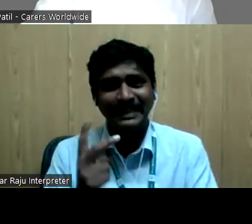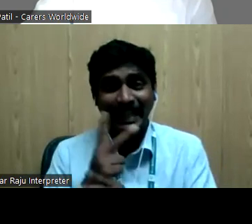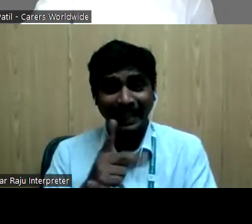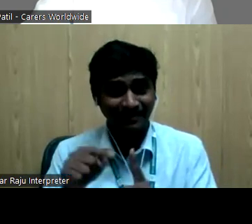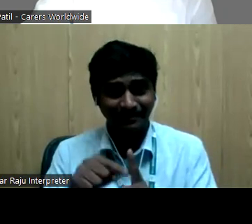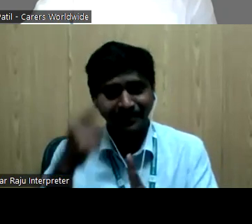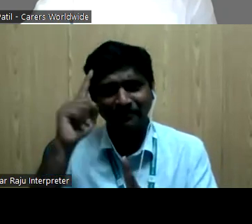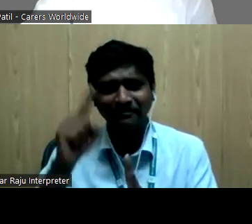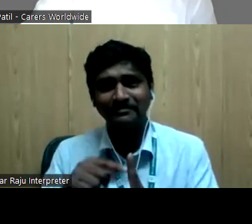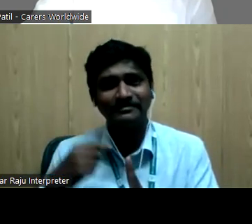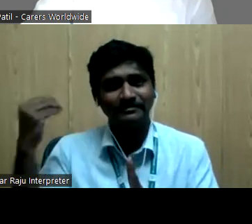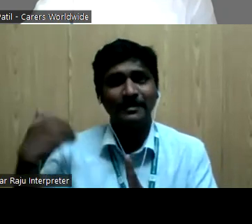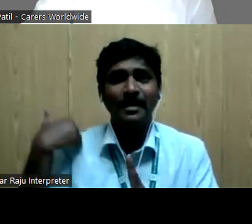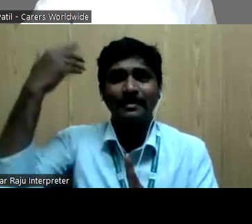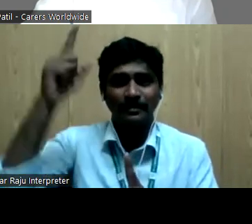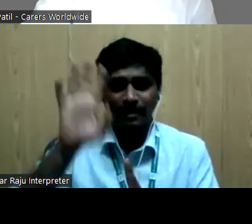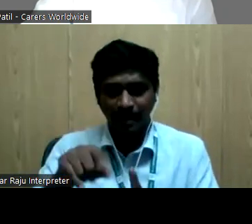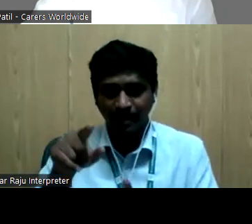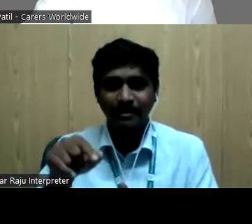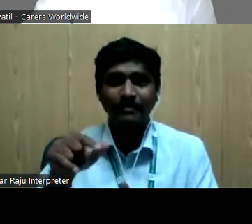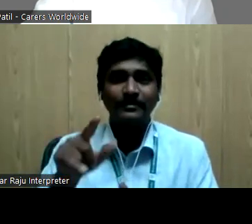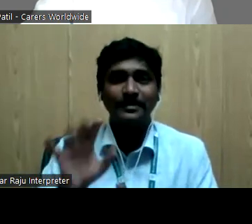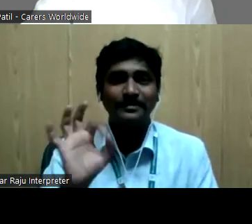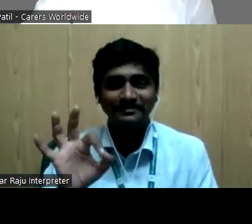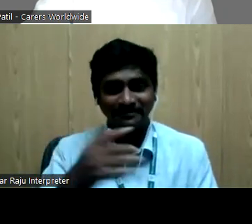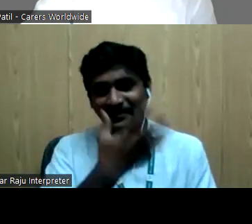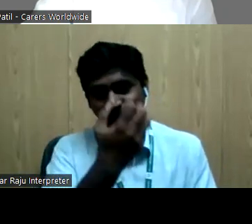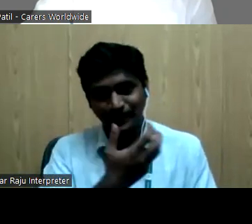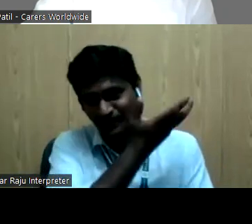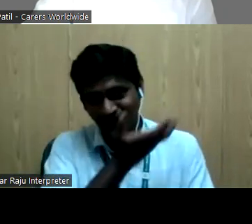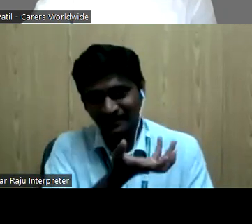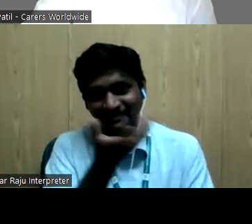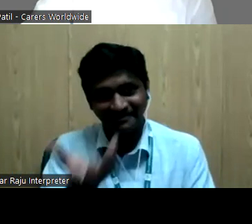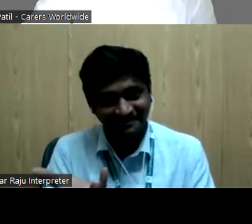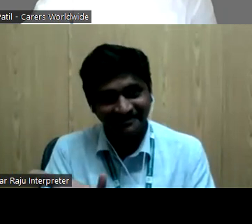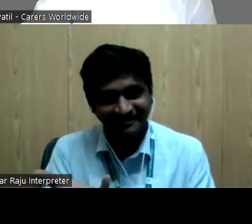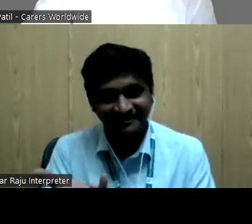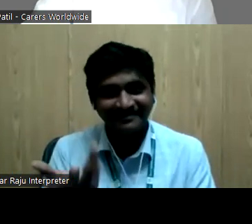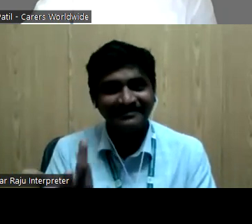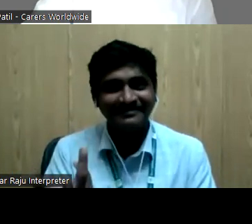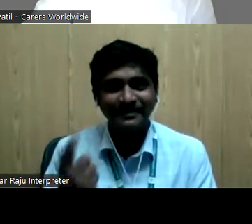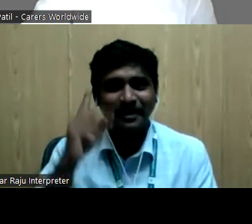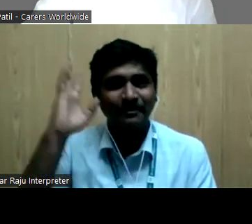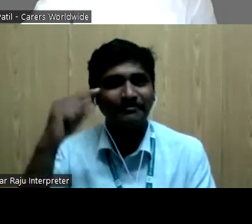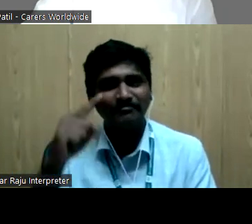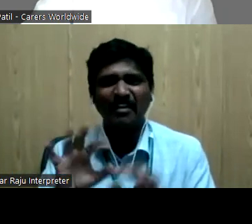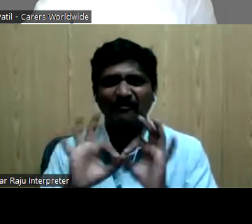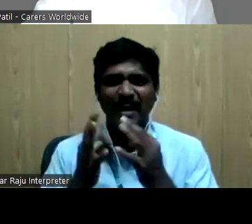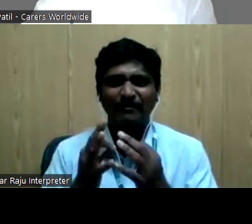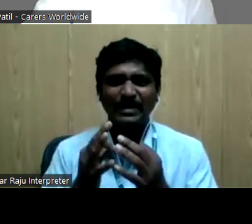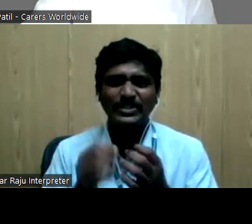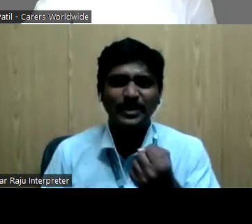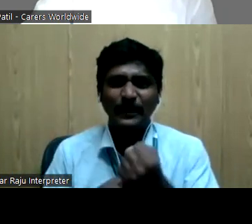everything, just the younger sister calling. Krishna ji ne bahut zor diya tha us baat pe ki kabhi kabhi family support nahi hota hai,